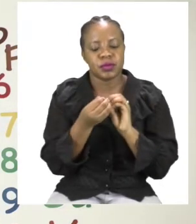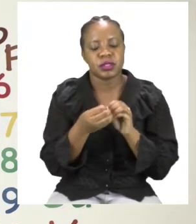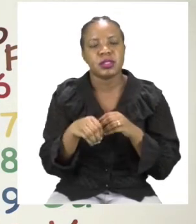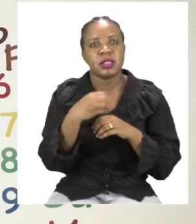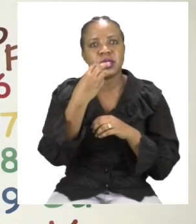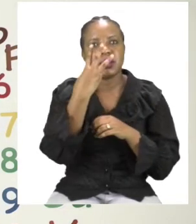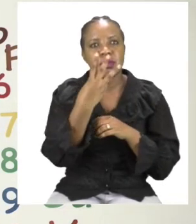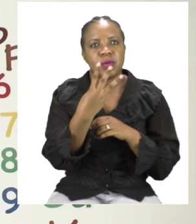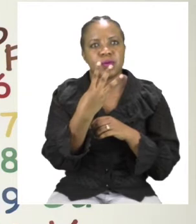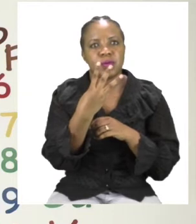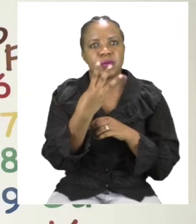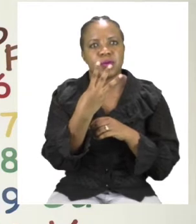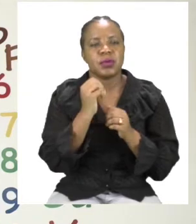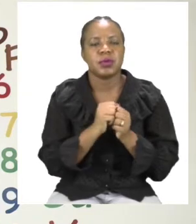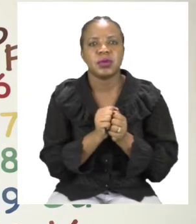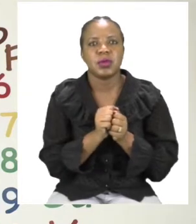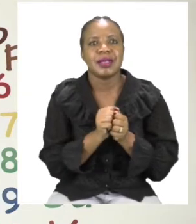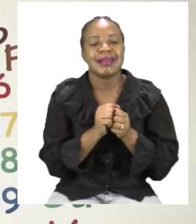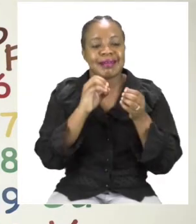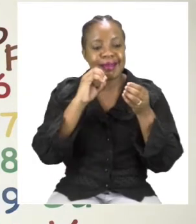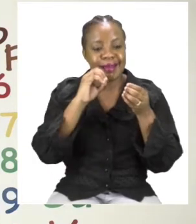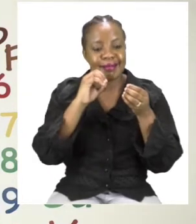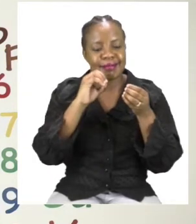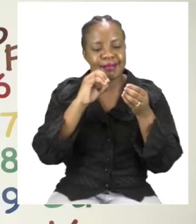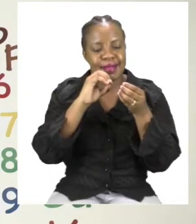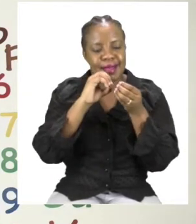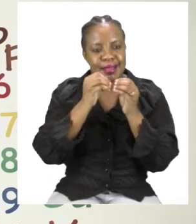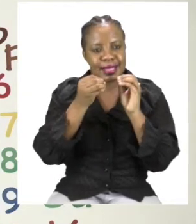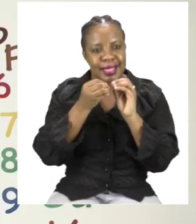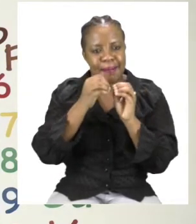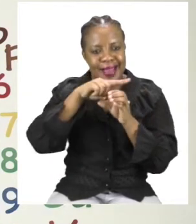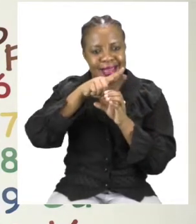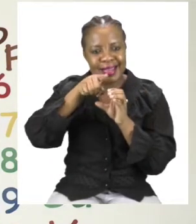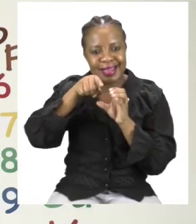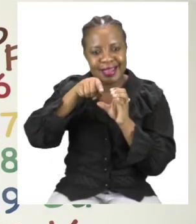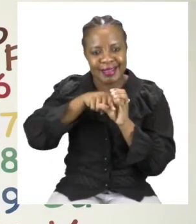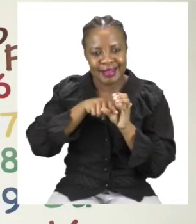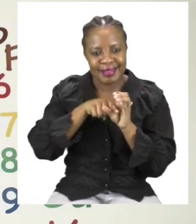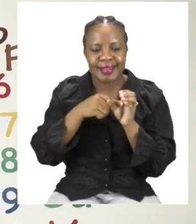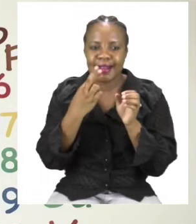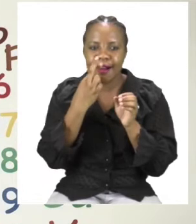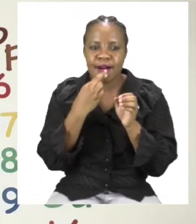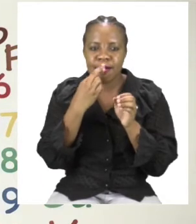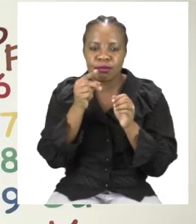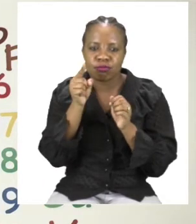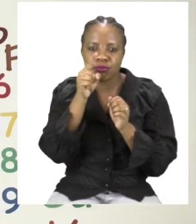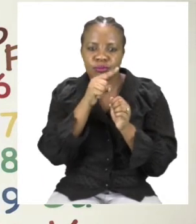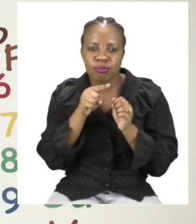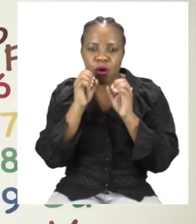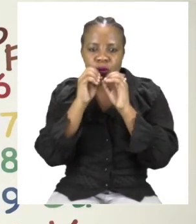use the balloon and the number inside the balloon so that you can get your